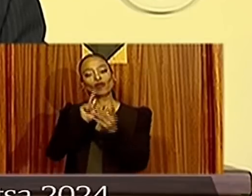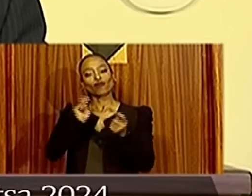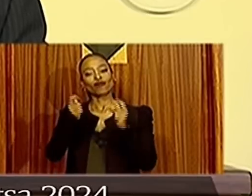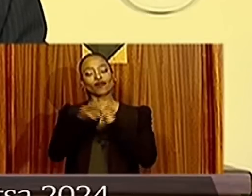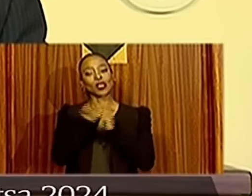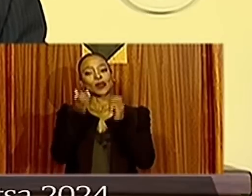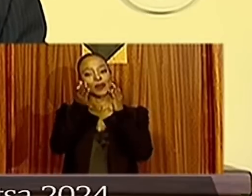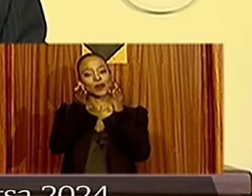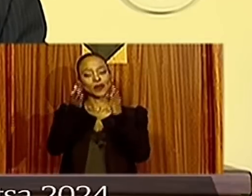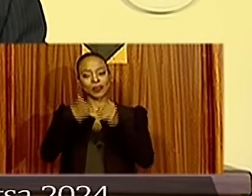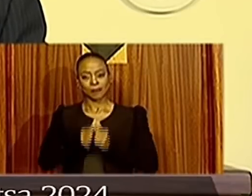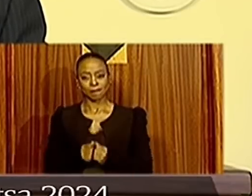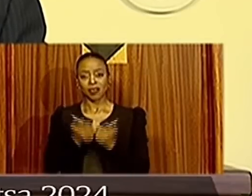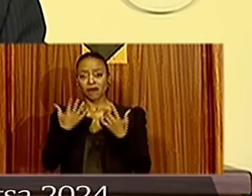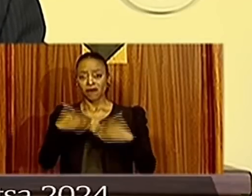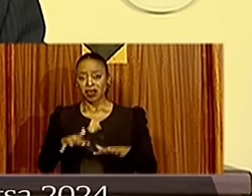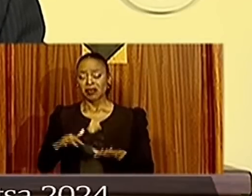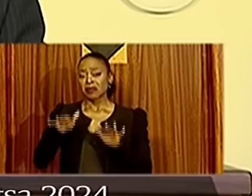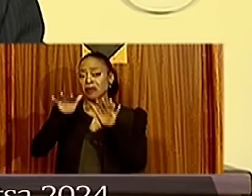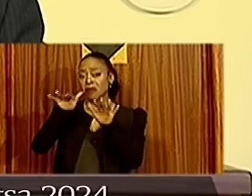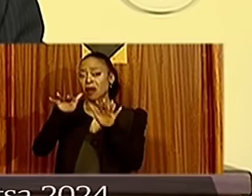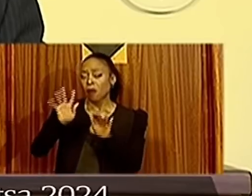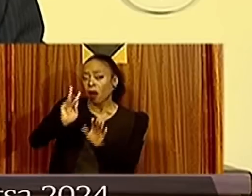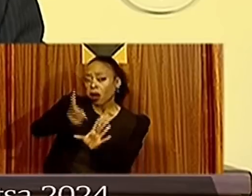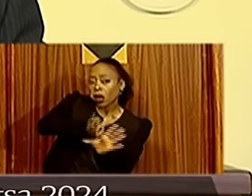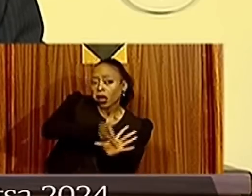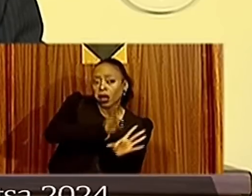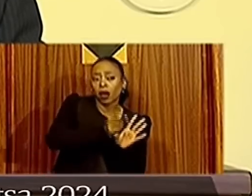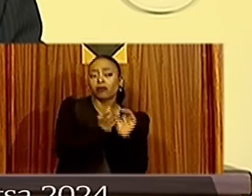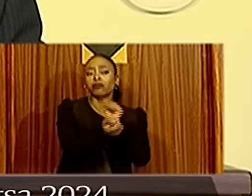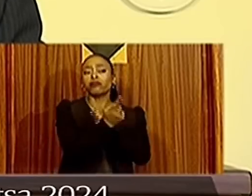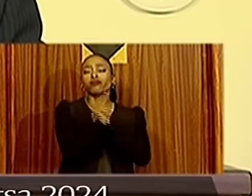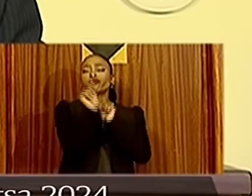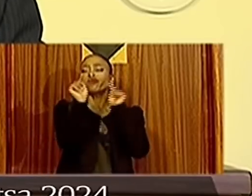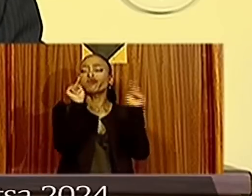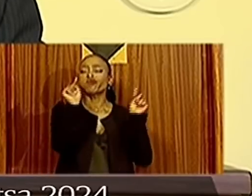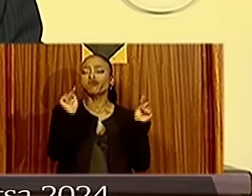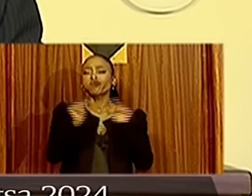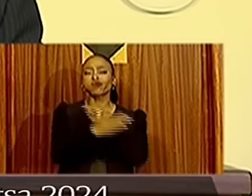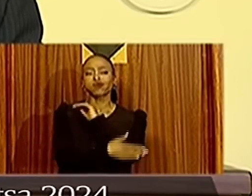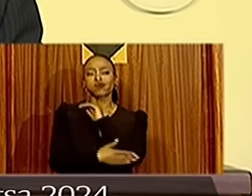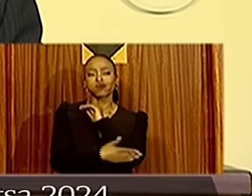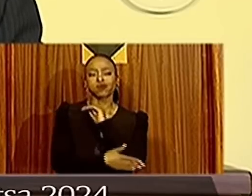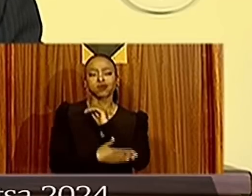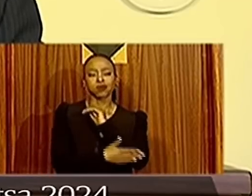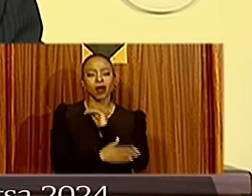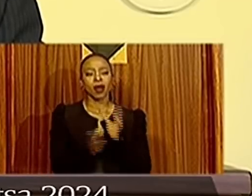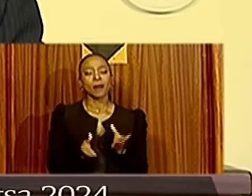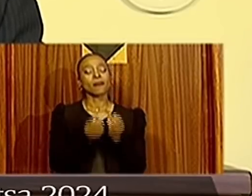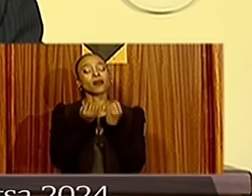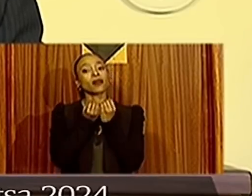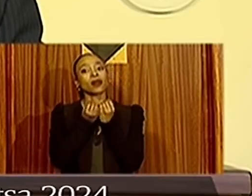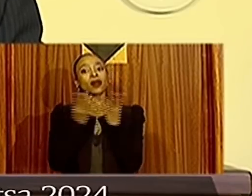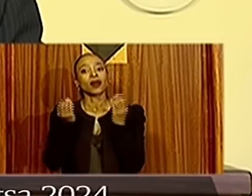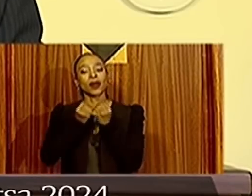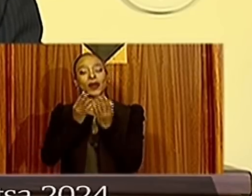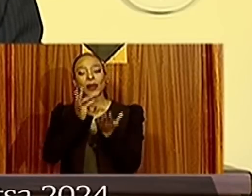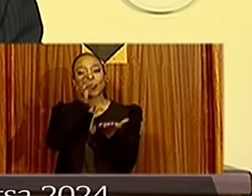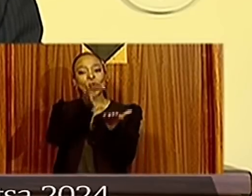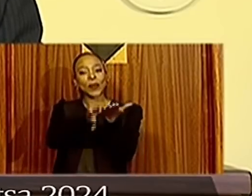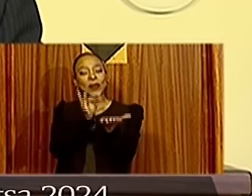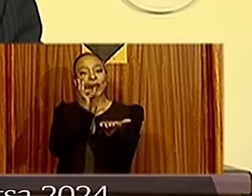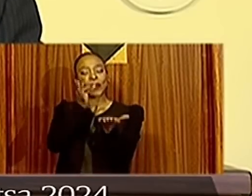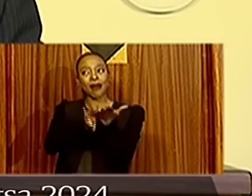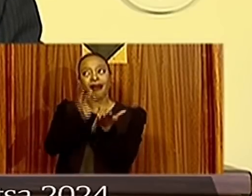have convened public hearings in every part of the country, received thousands of submissions on